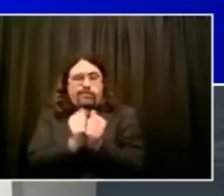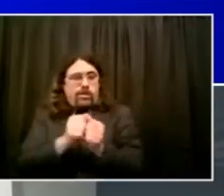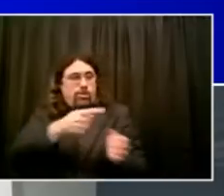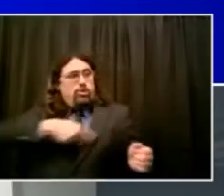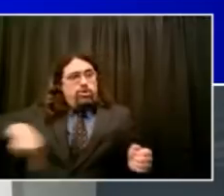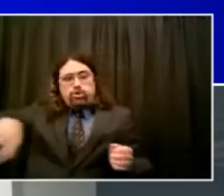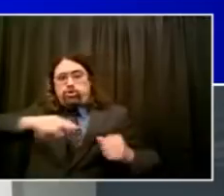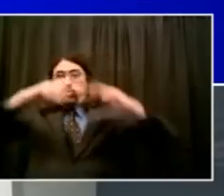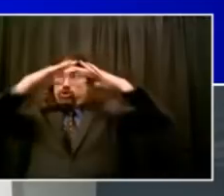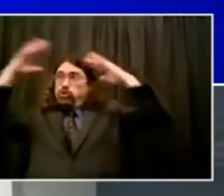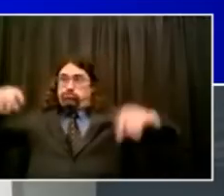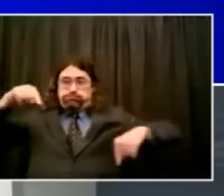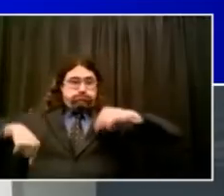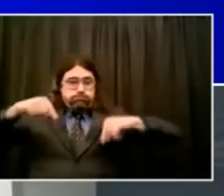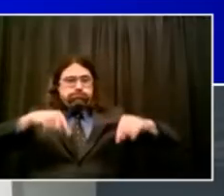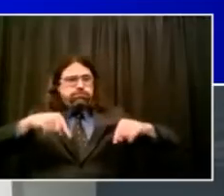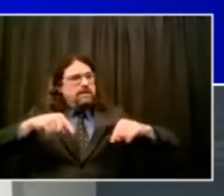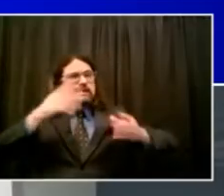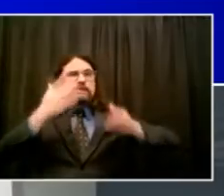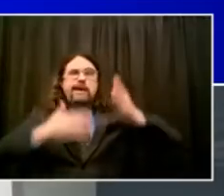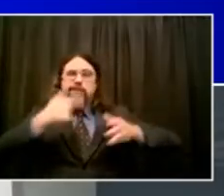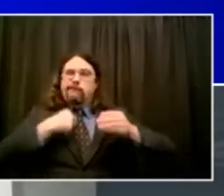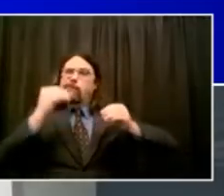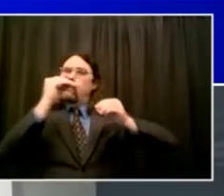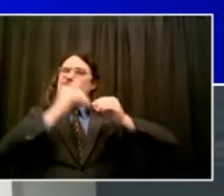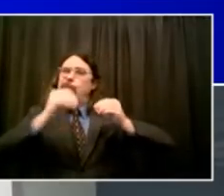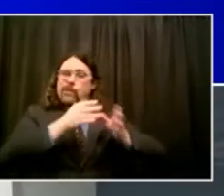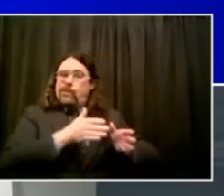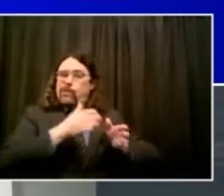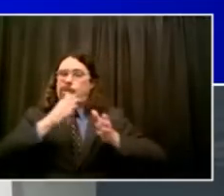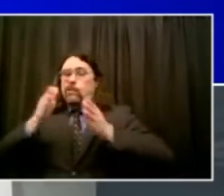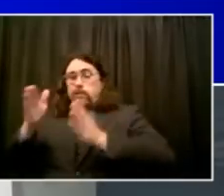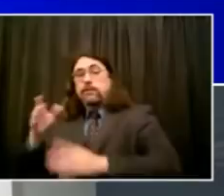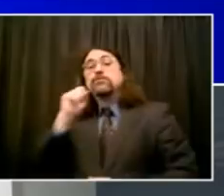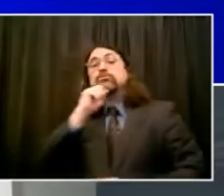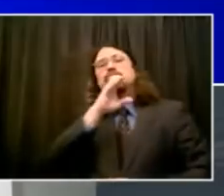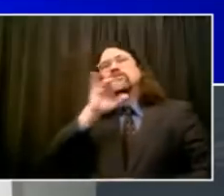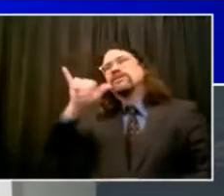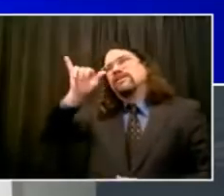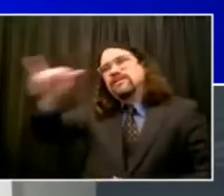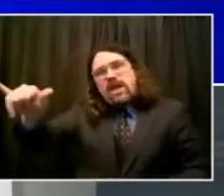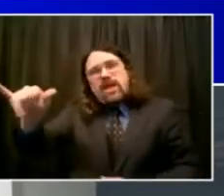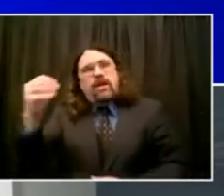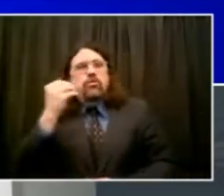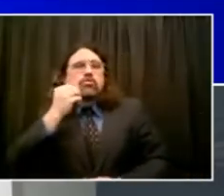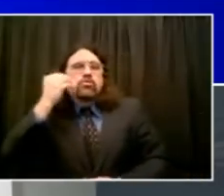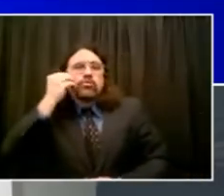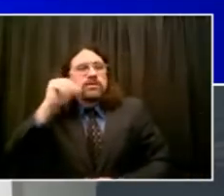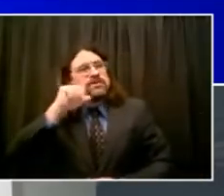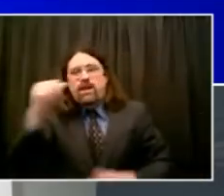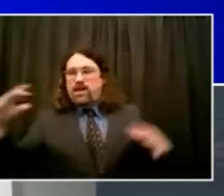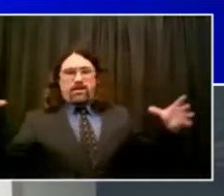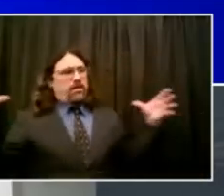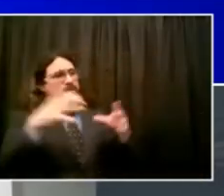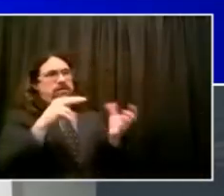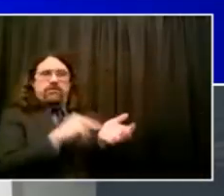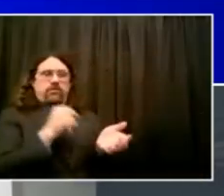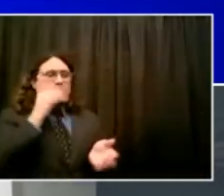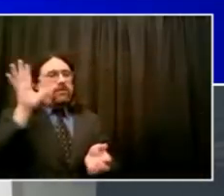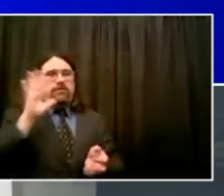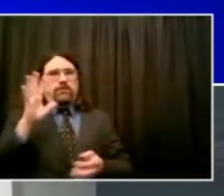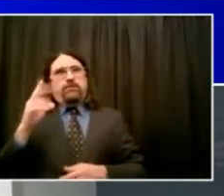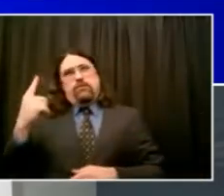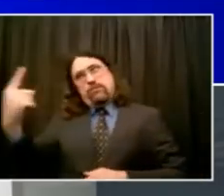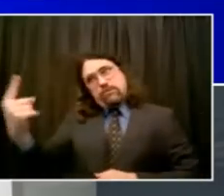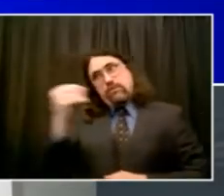my Aunt Jean, who is living still at home in her home in Maine, and I know this was true of my mom and my